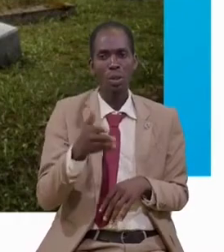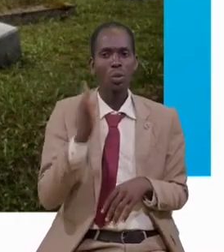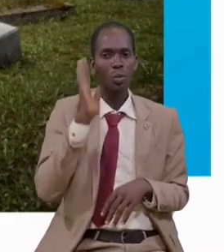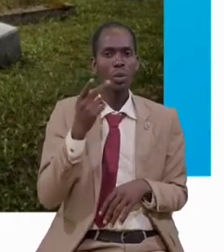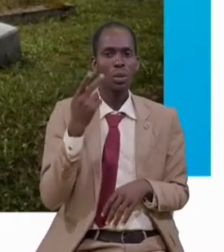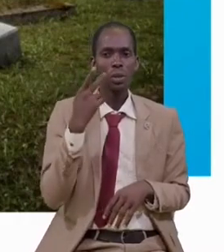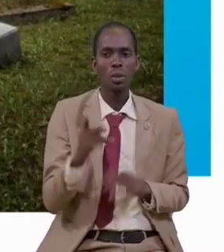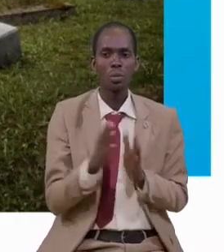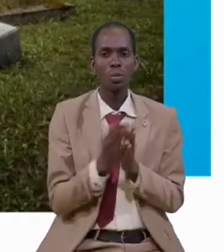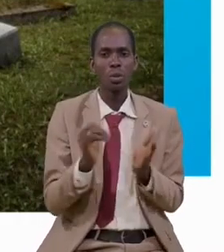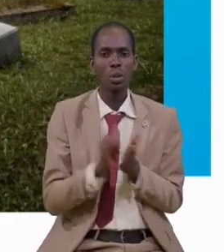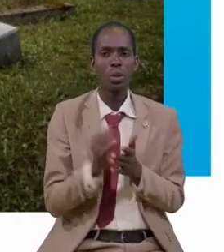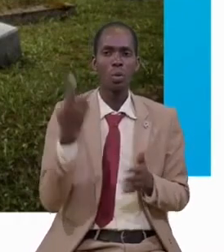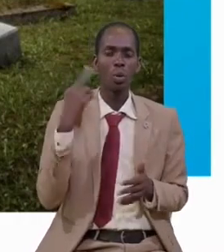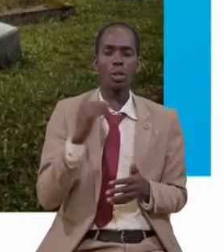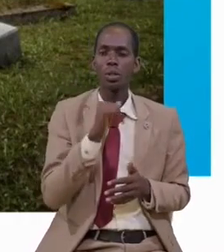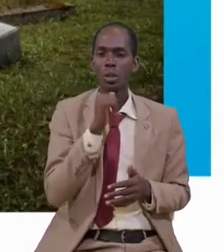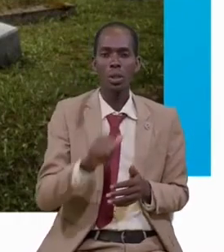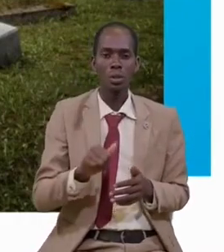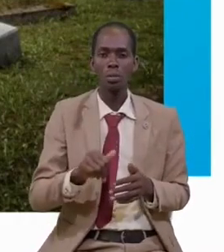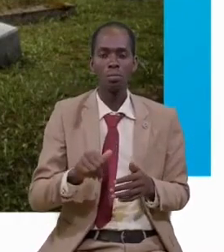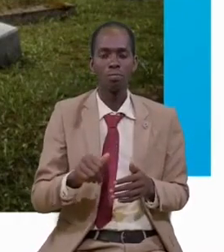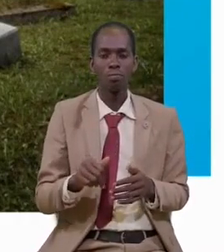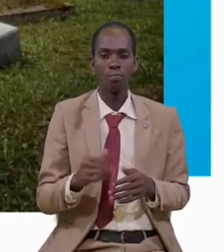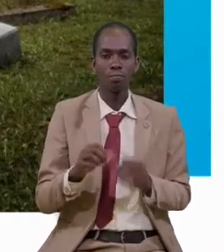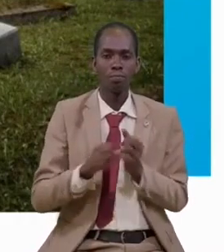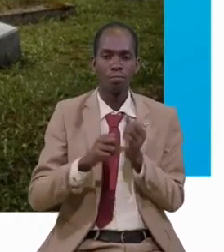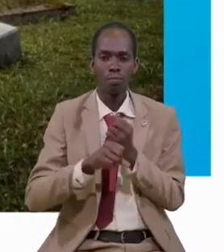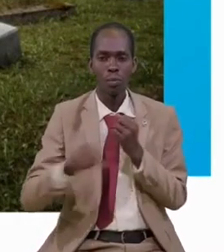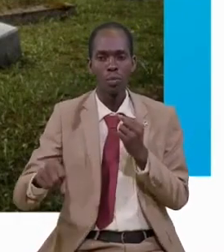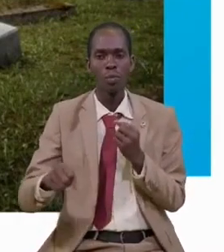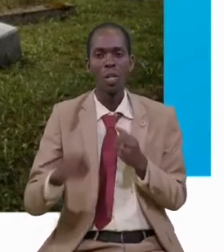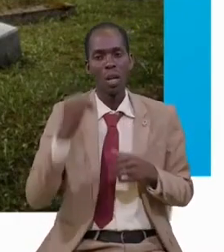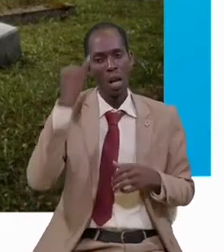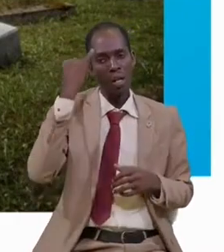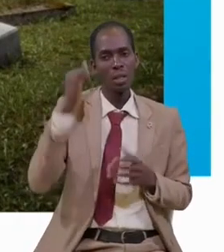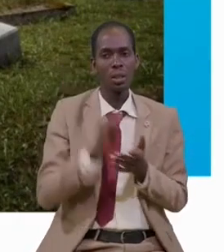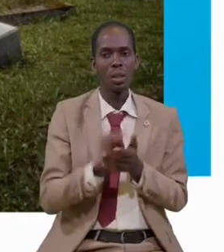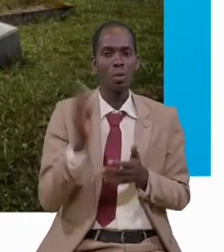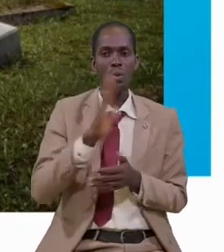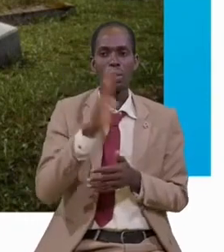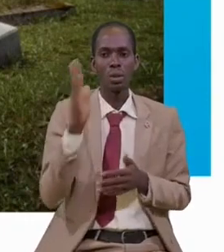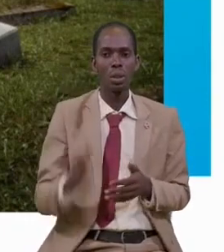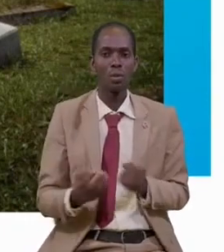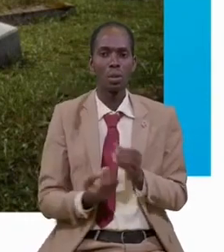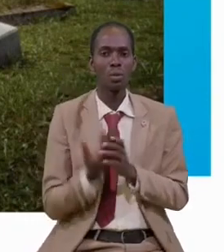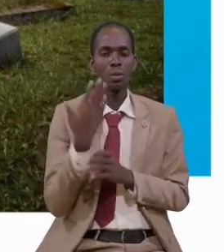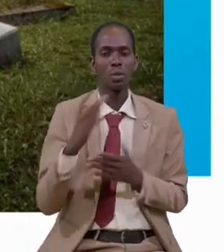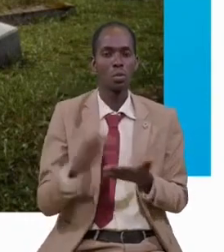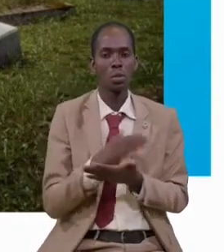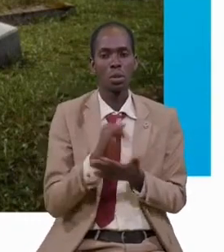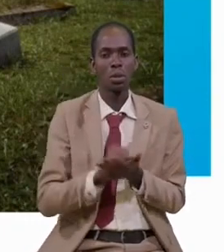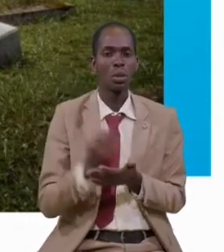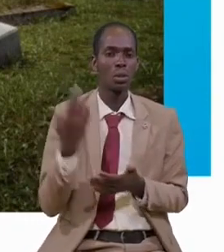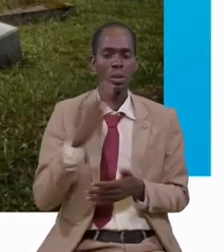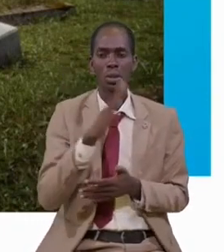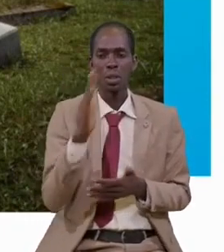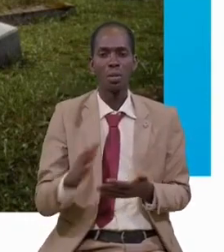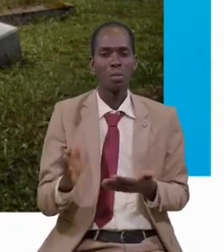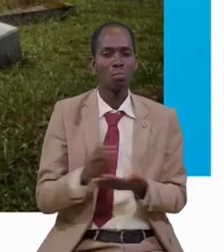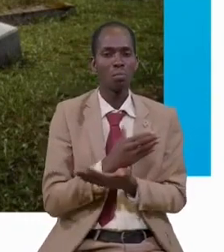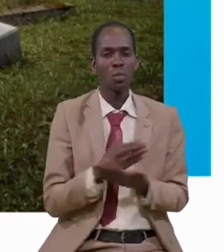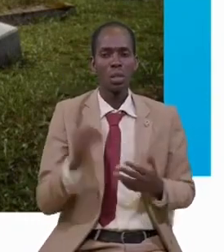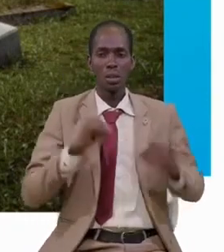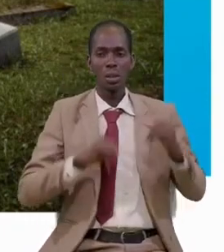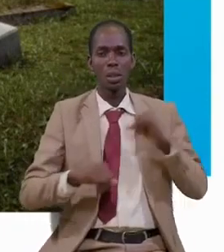published, ideas that were never harnessed, songs that were never sung, and drama pieces